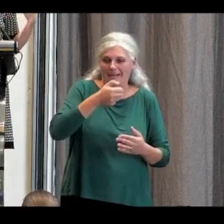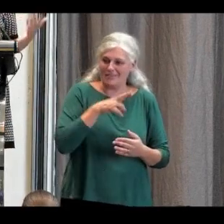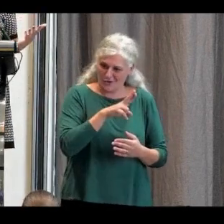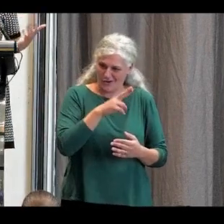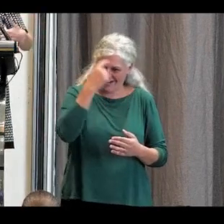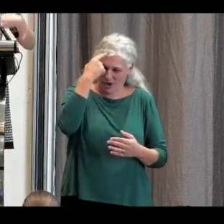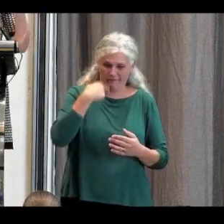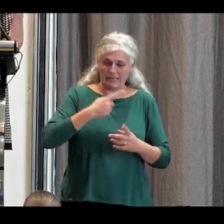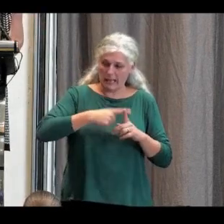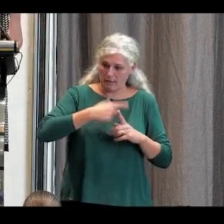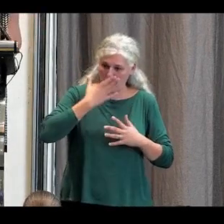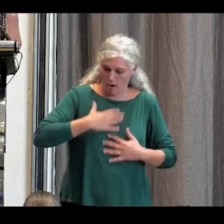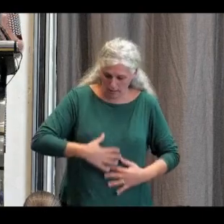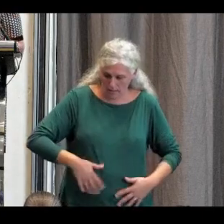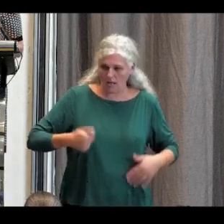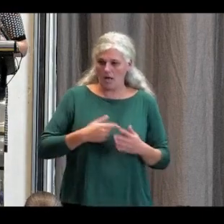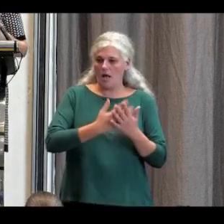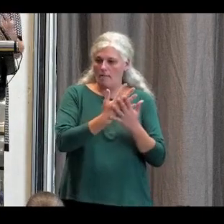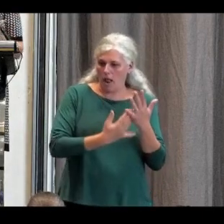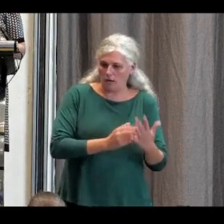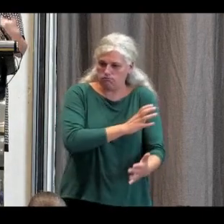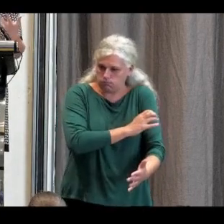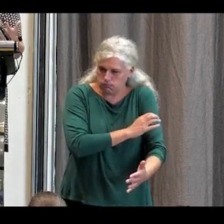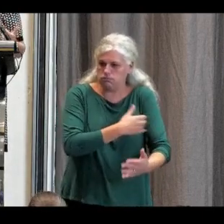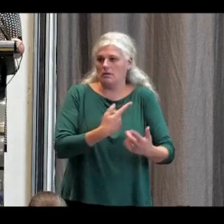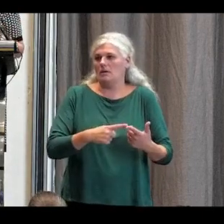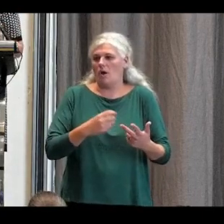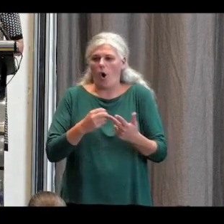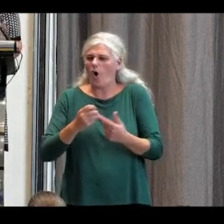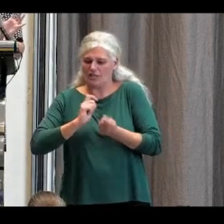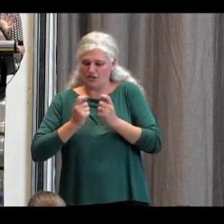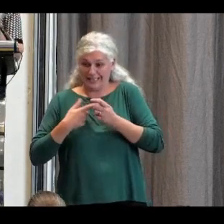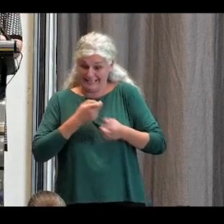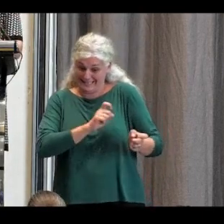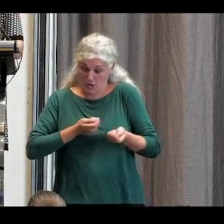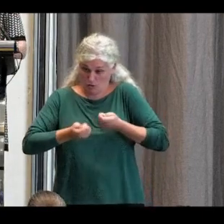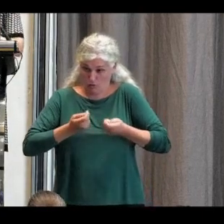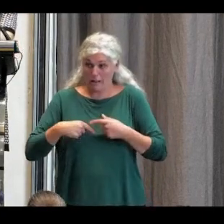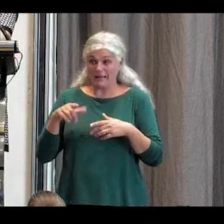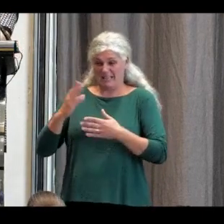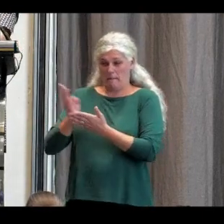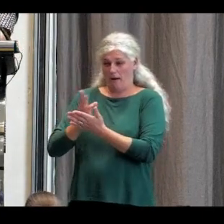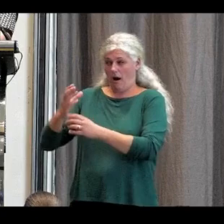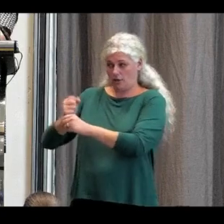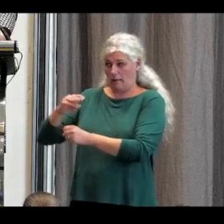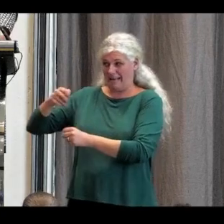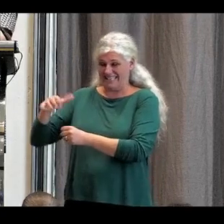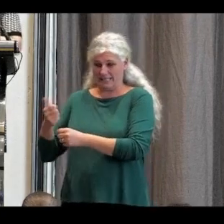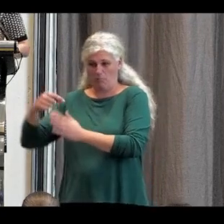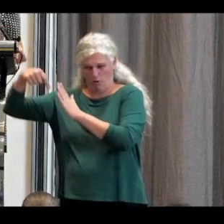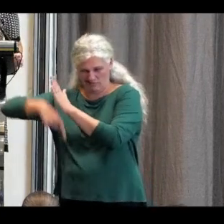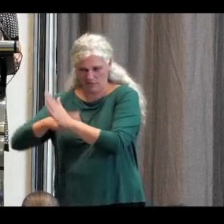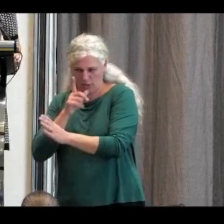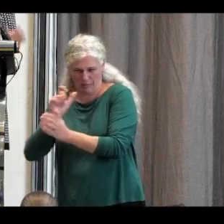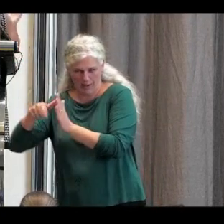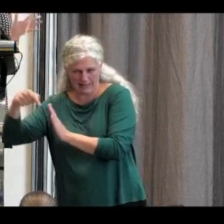body temperature, blood pressure, and other changes. But I'm going to leave this part, and Melissa is going to talk a little bit more